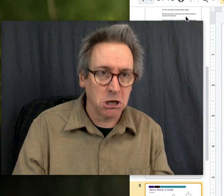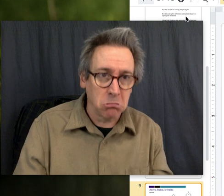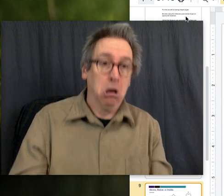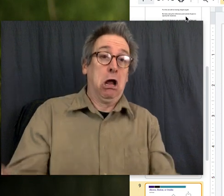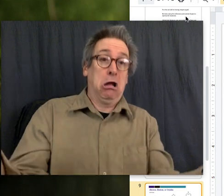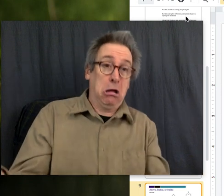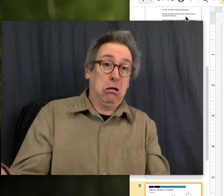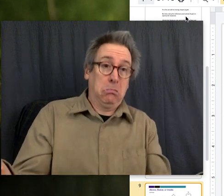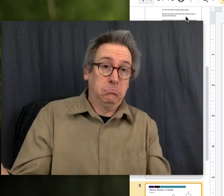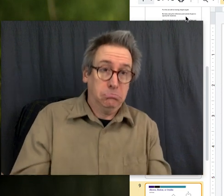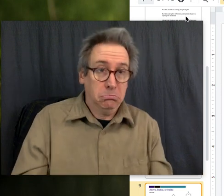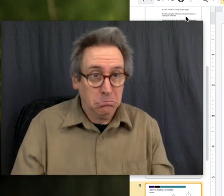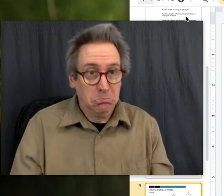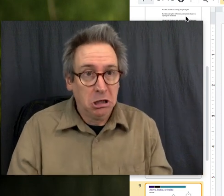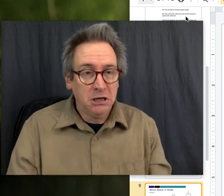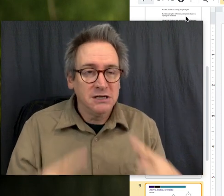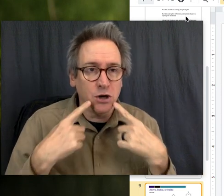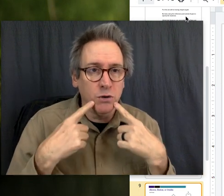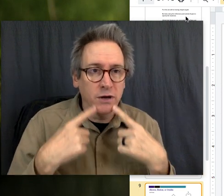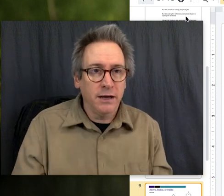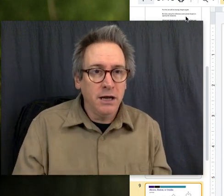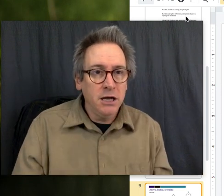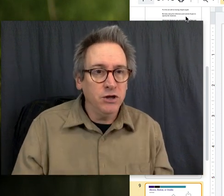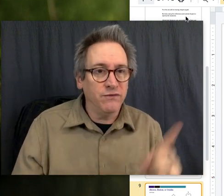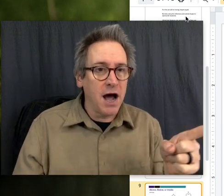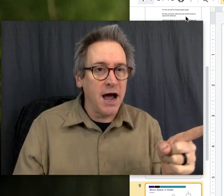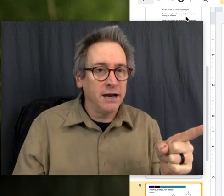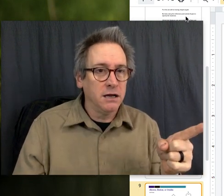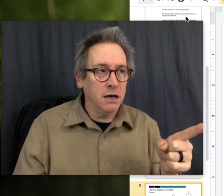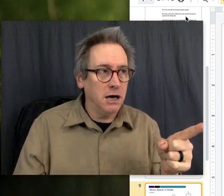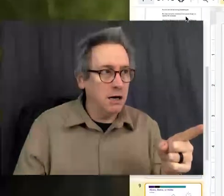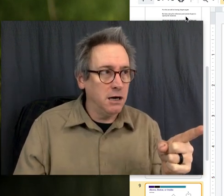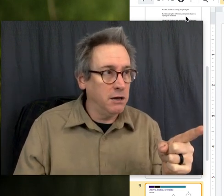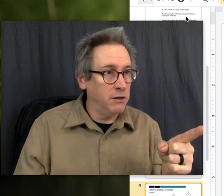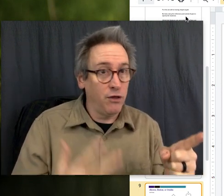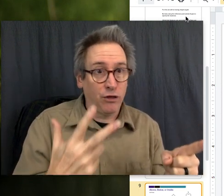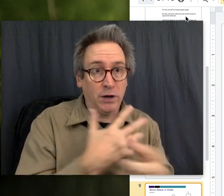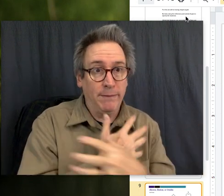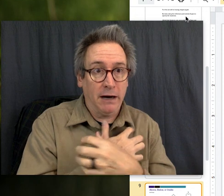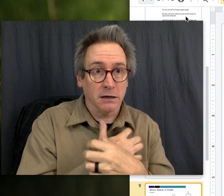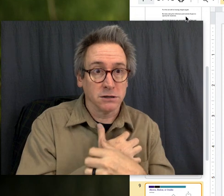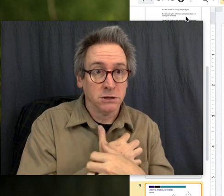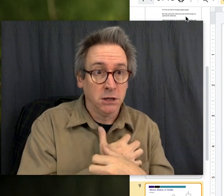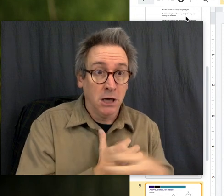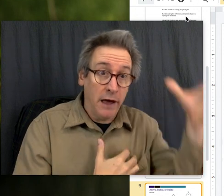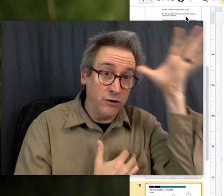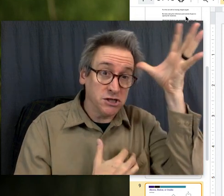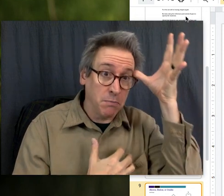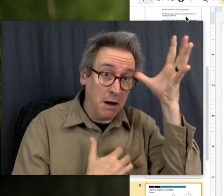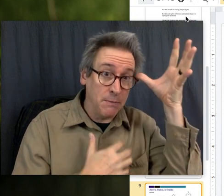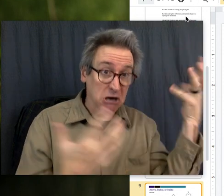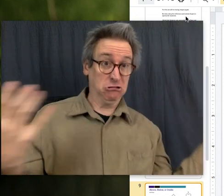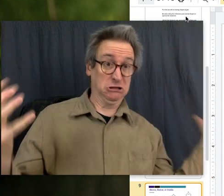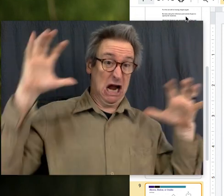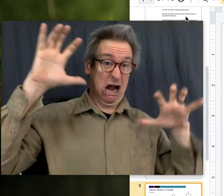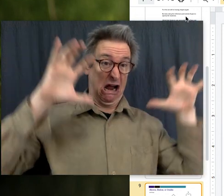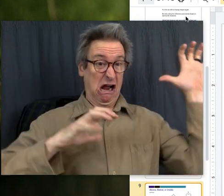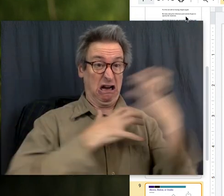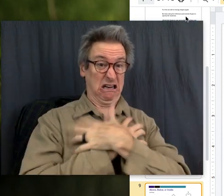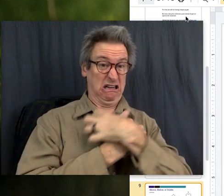Niro, it's kind of so you've got the 3 bears, and there's the Papa Bear